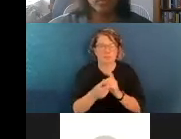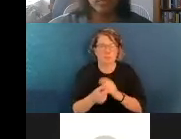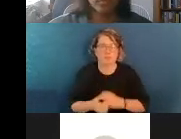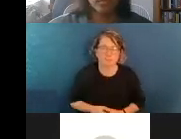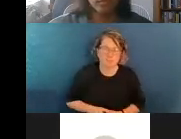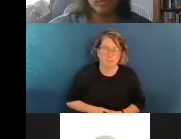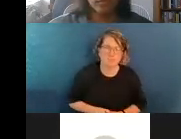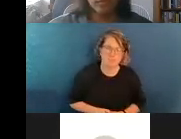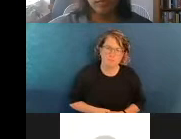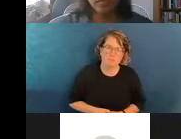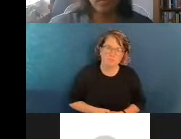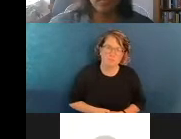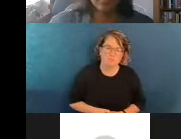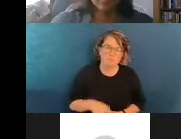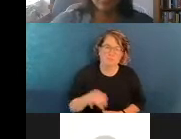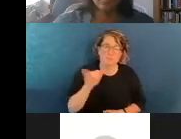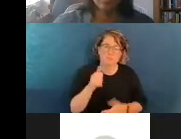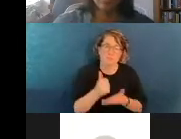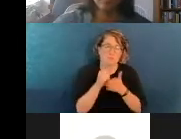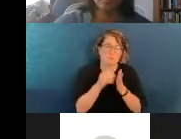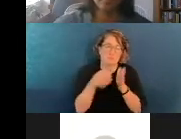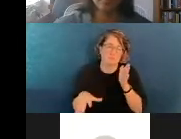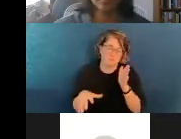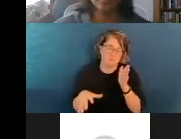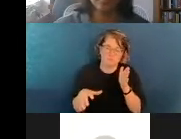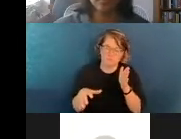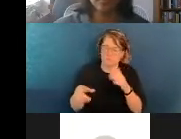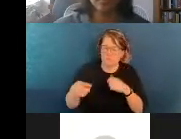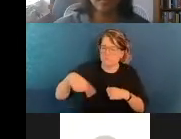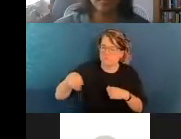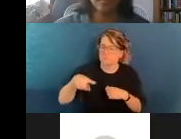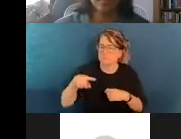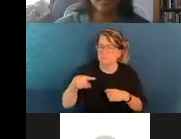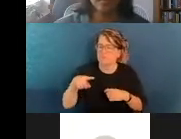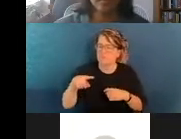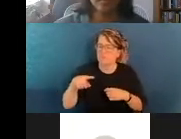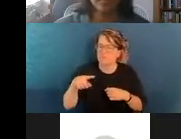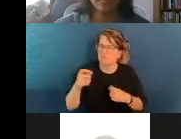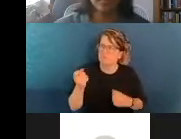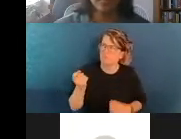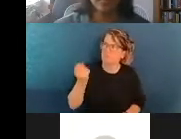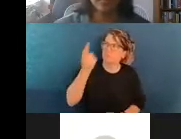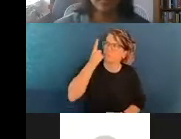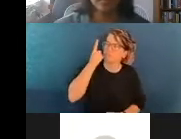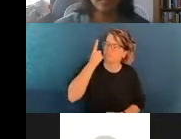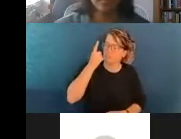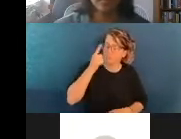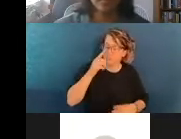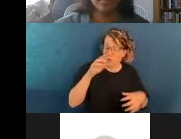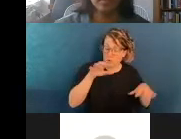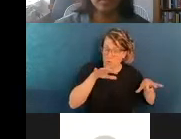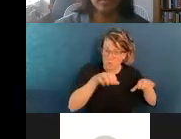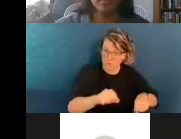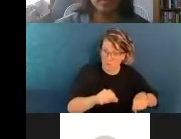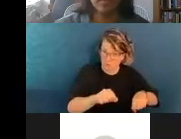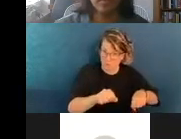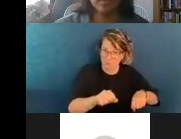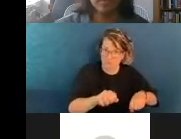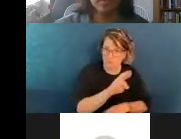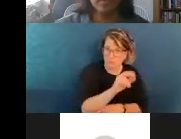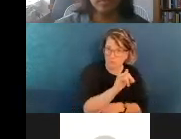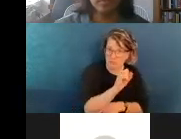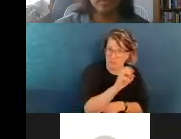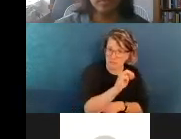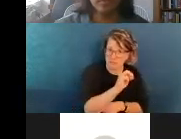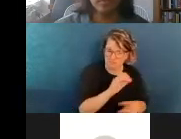learners an opportunity to gain awareness and understanding of the relationship between colonialism and racism, and how this